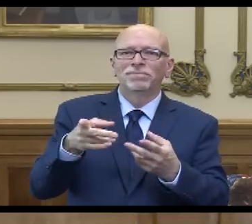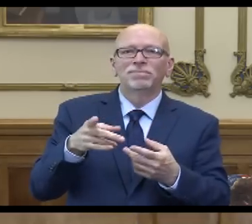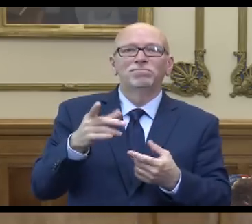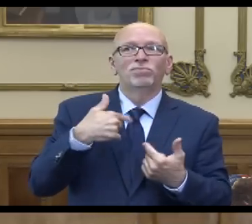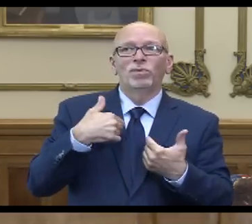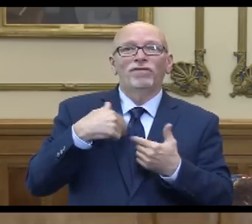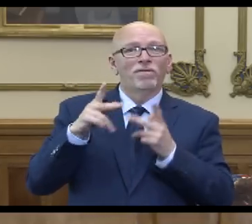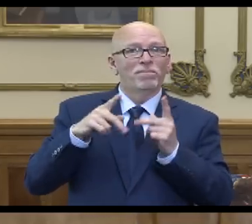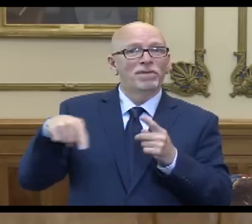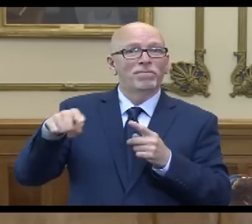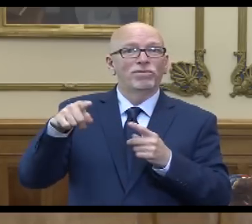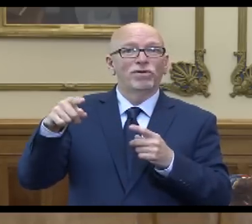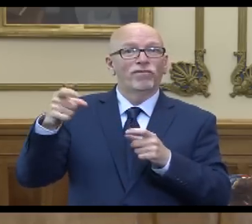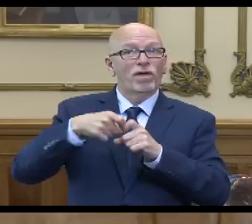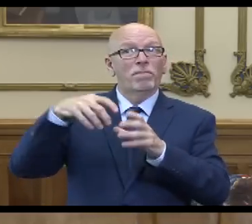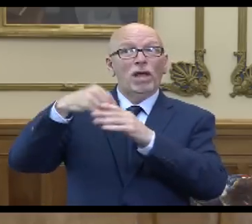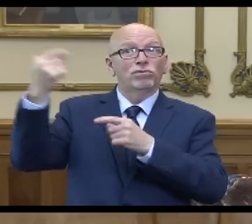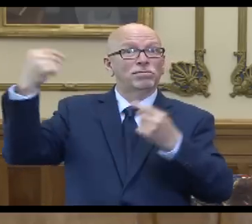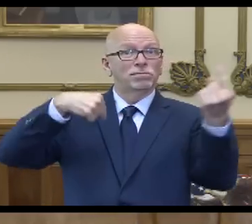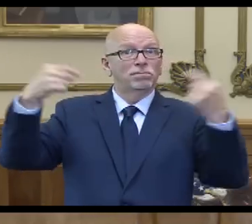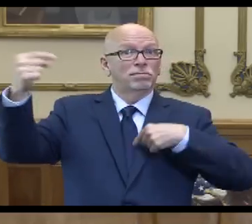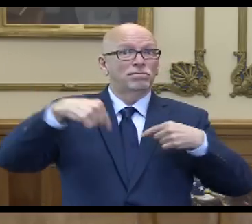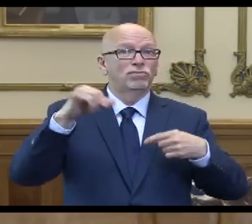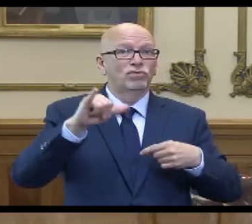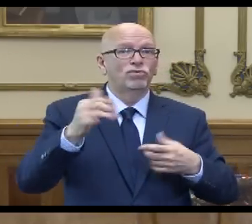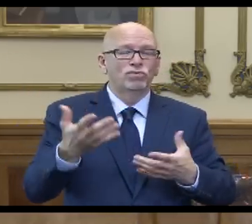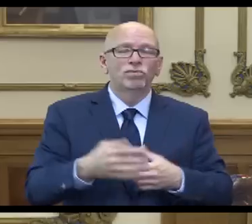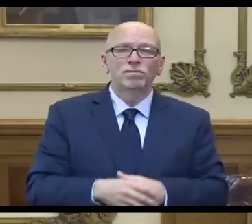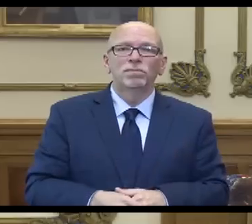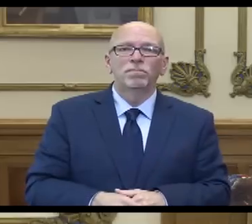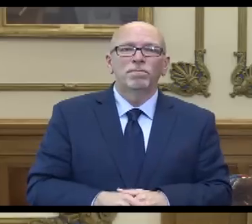have individuals coming in from outside this community in this area.